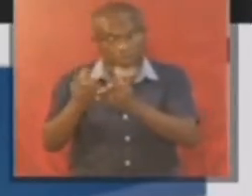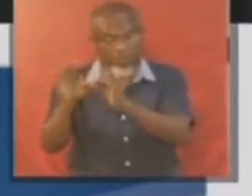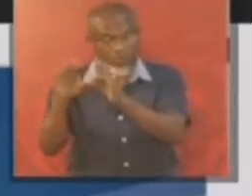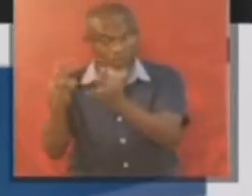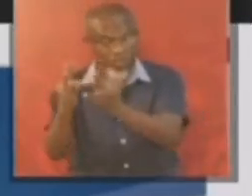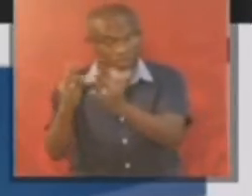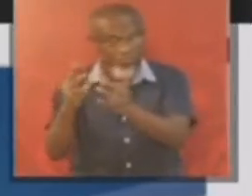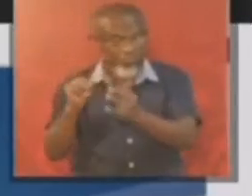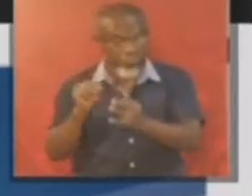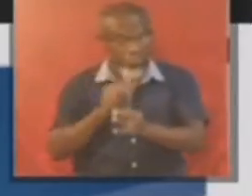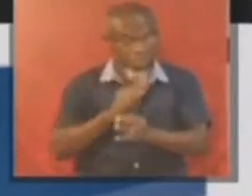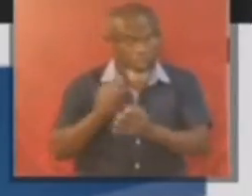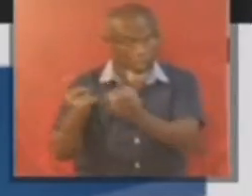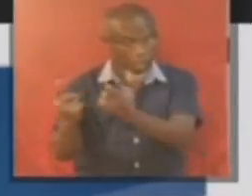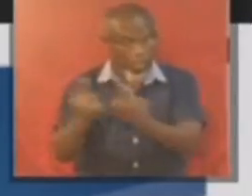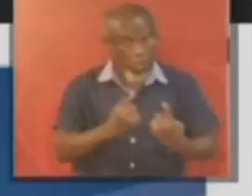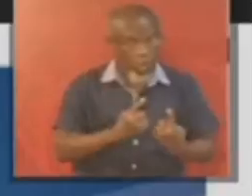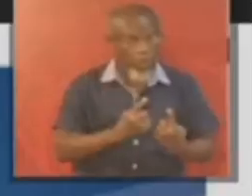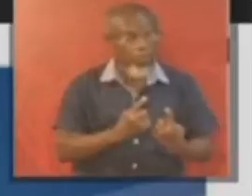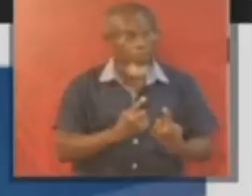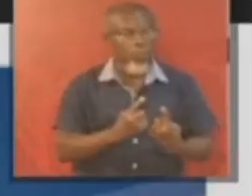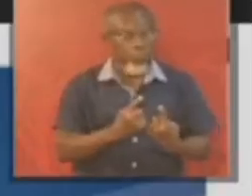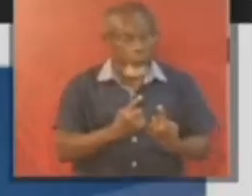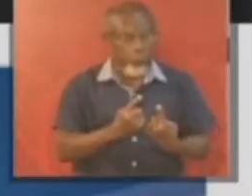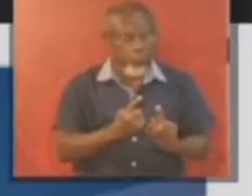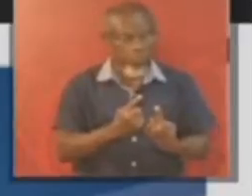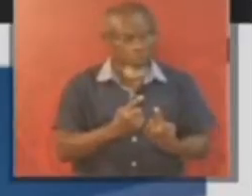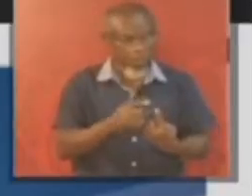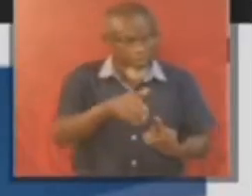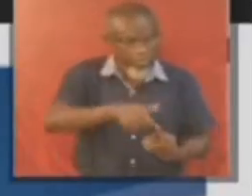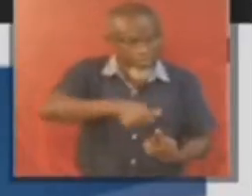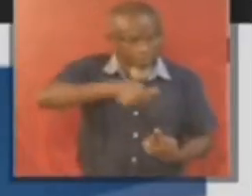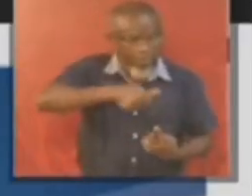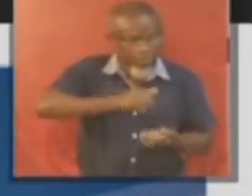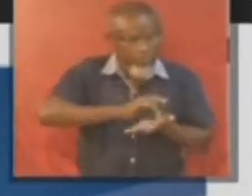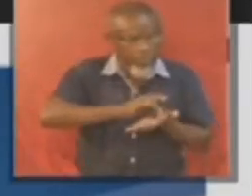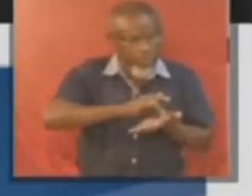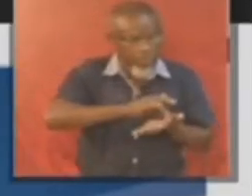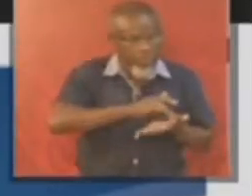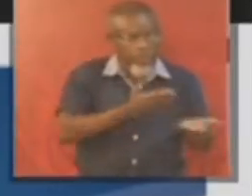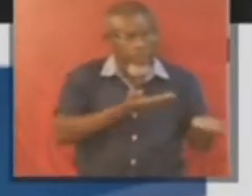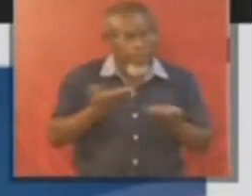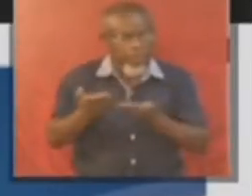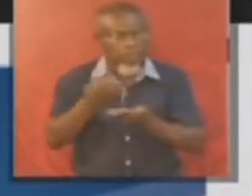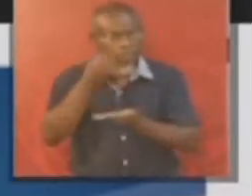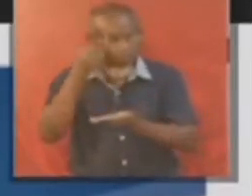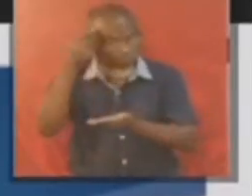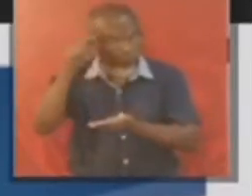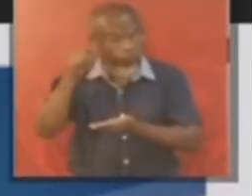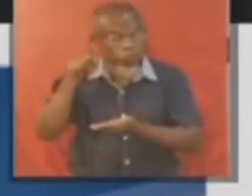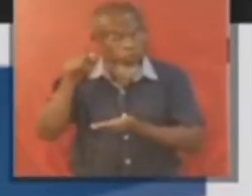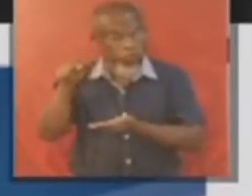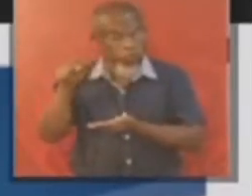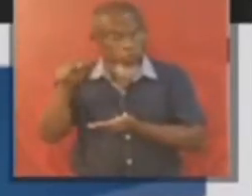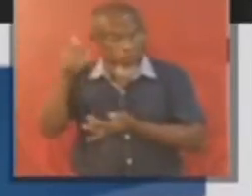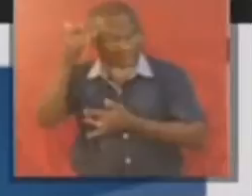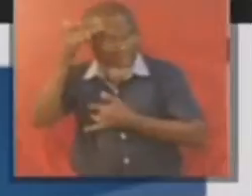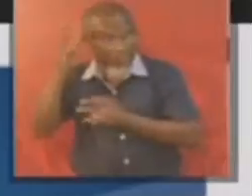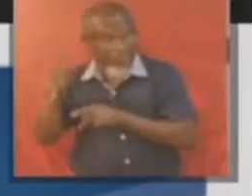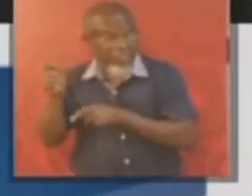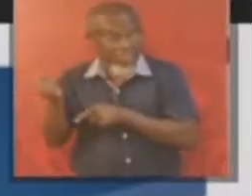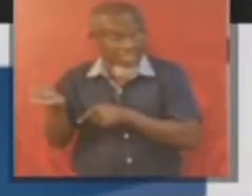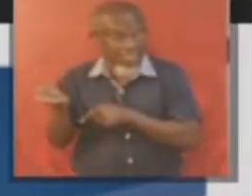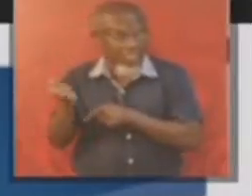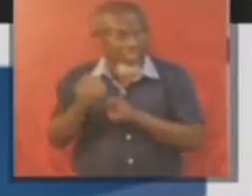person to come and pick up medications at our healthcare facilities. And to make it even more convenient, the medications were